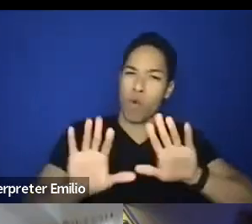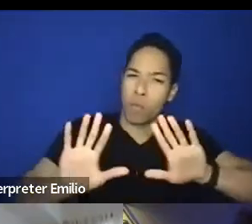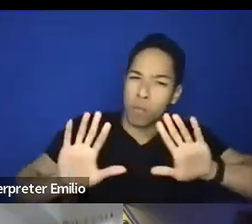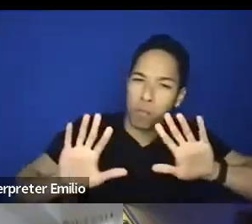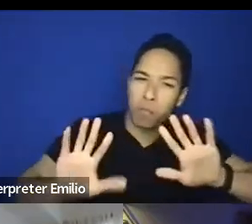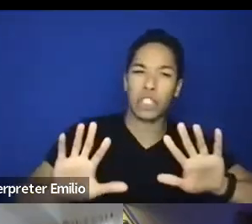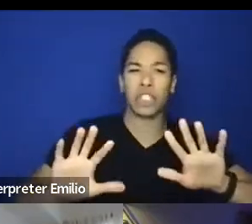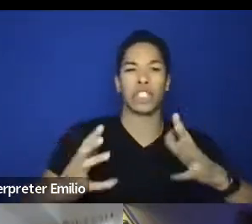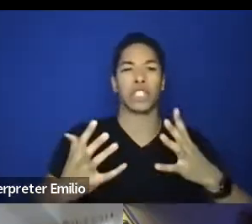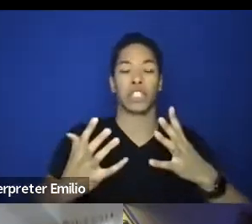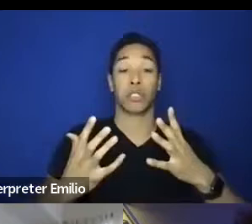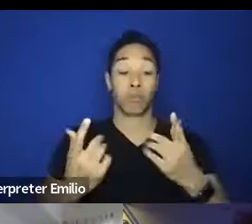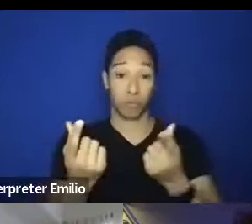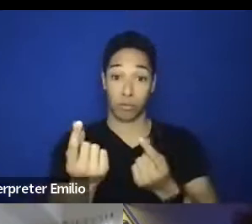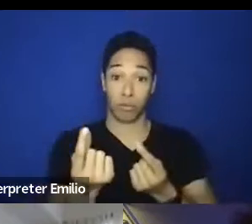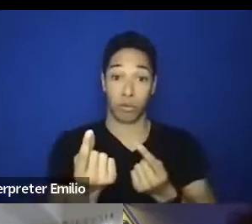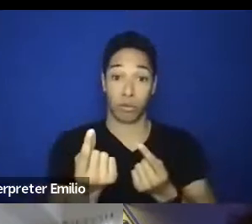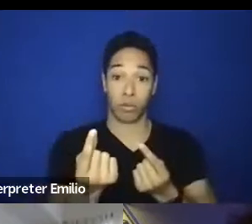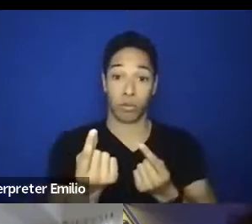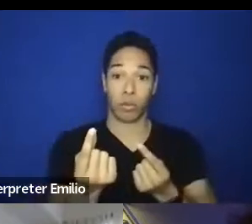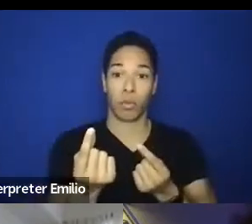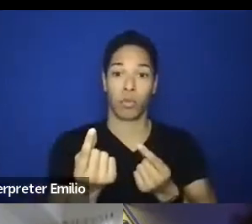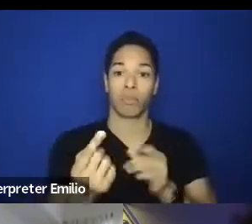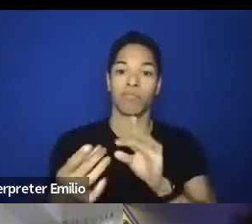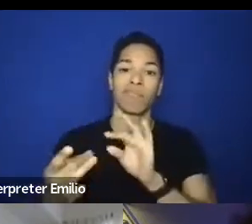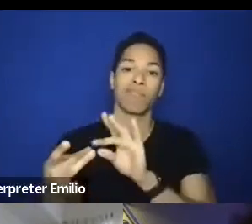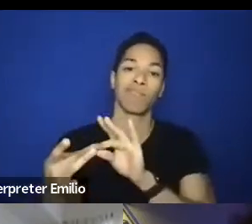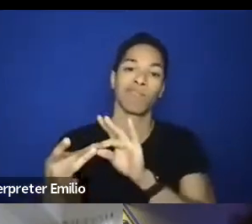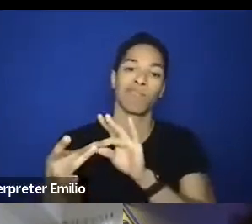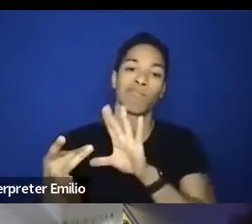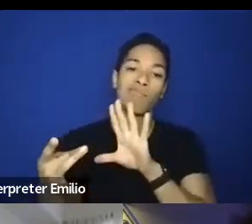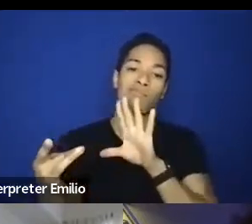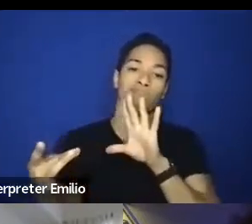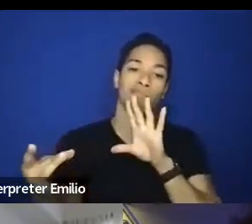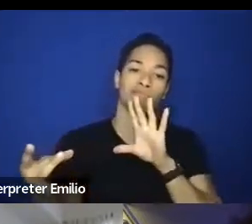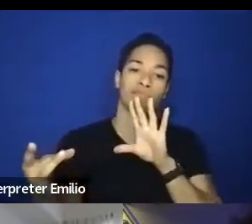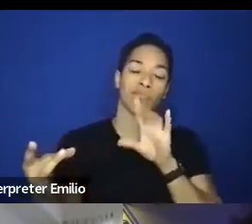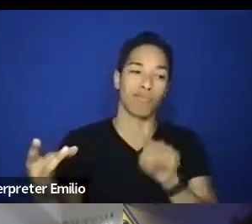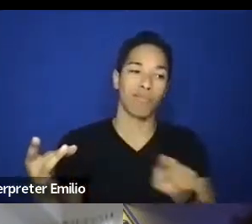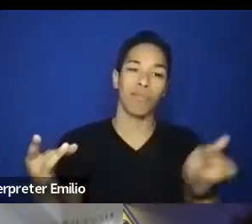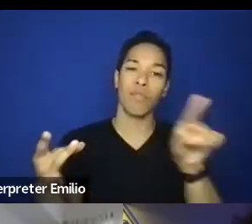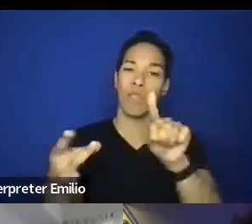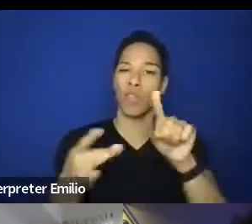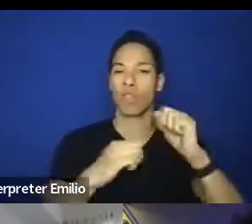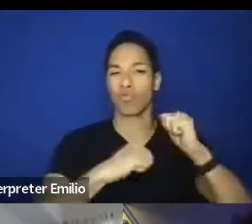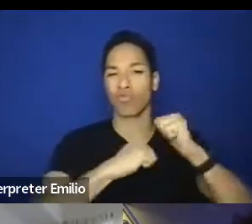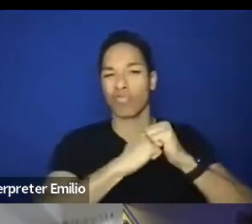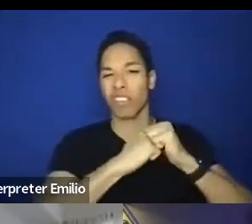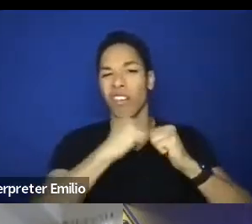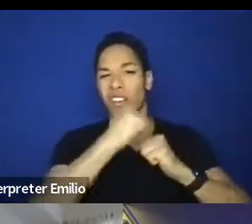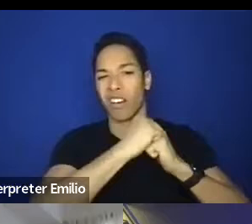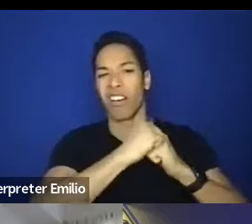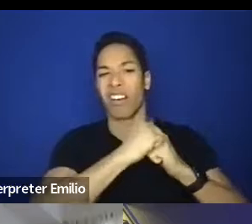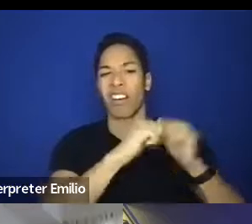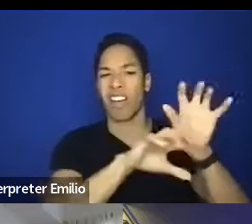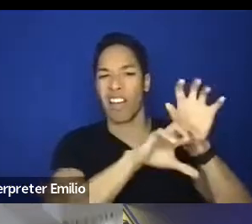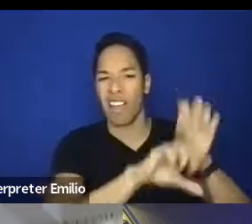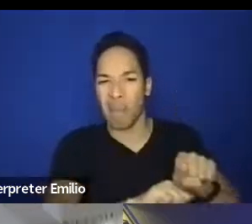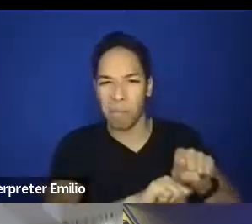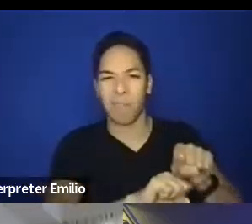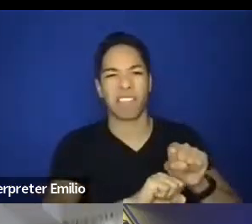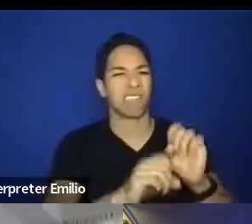is trying to break away from those structures and